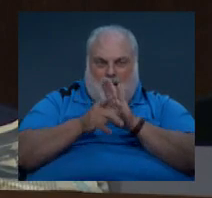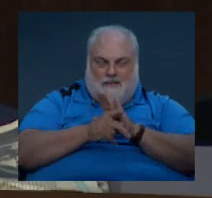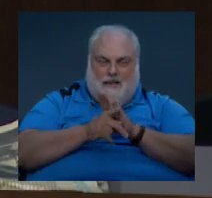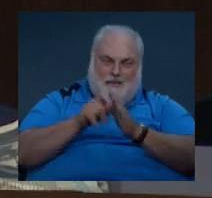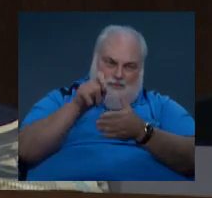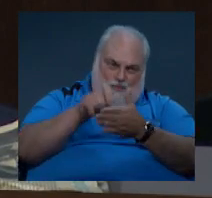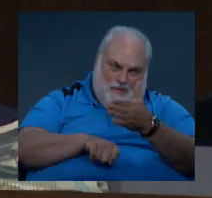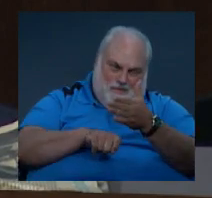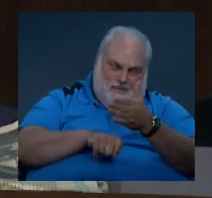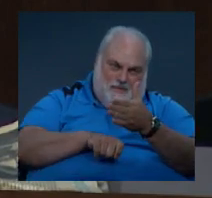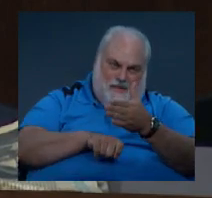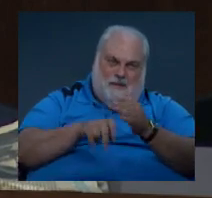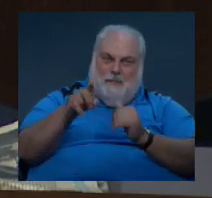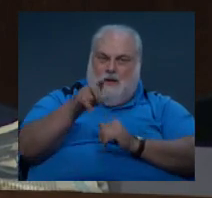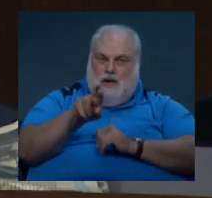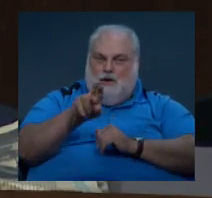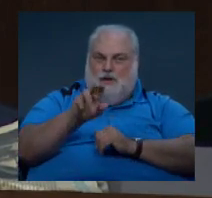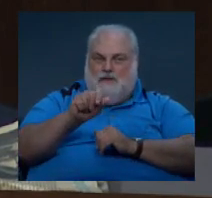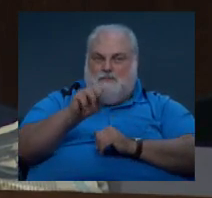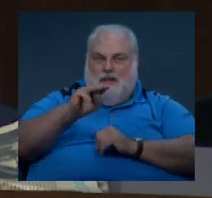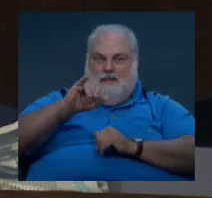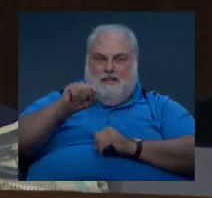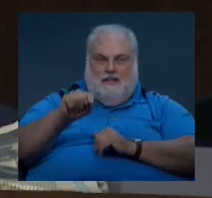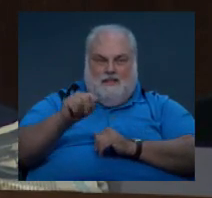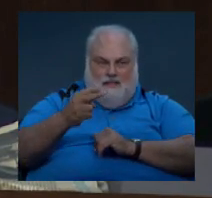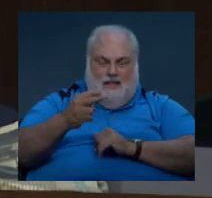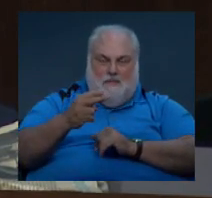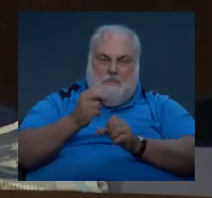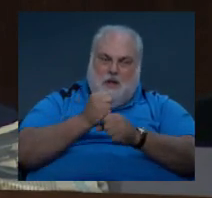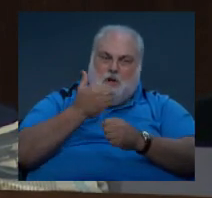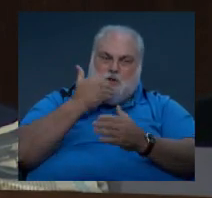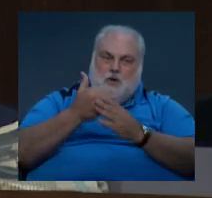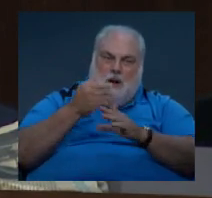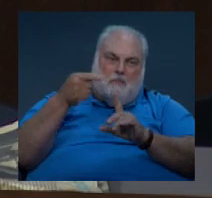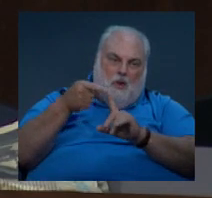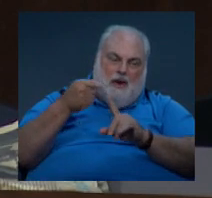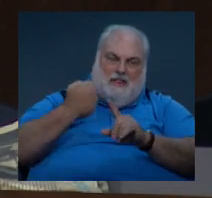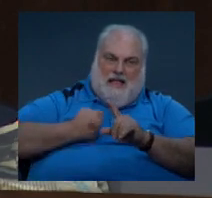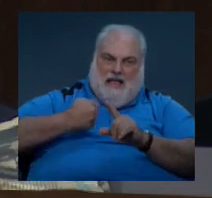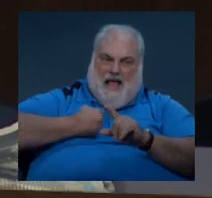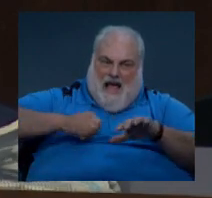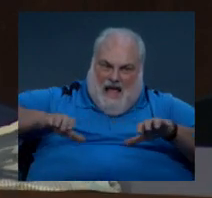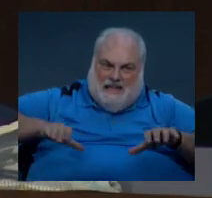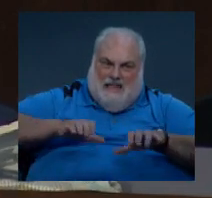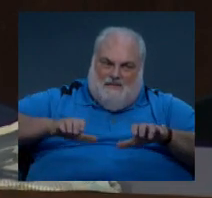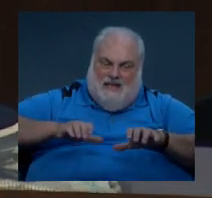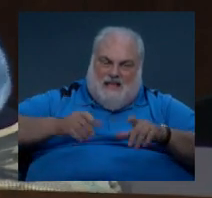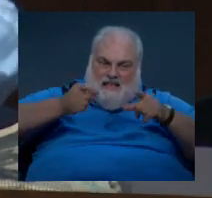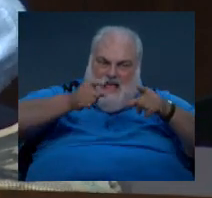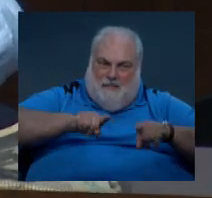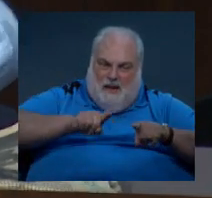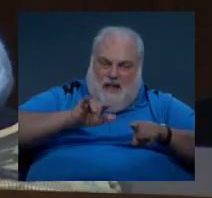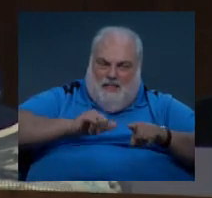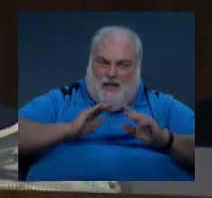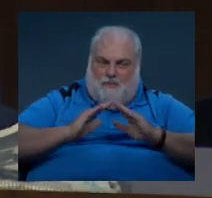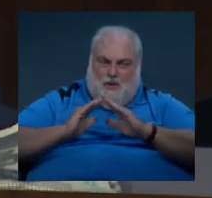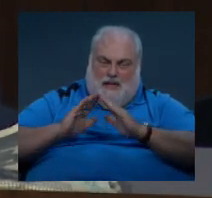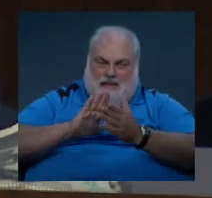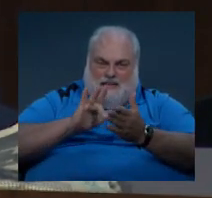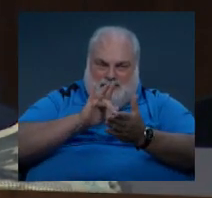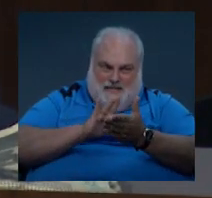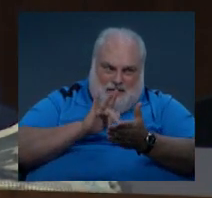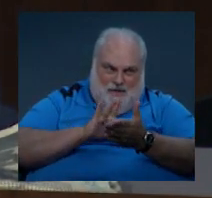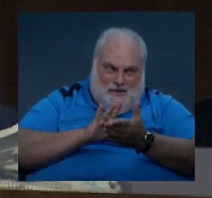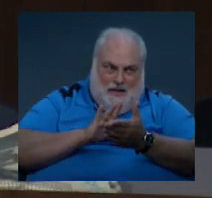Smith made some great points about the gang activity, the violence in that area, and certainly a lot of the community disintegration in